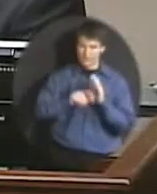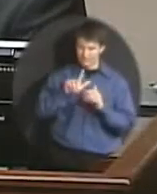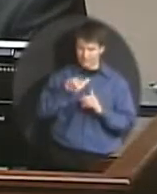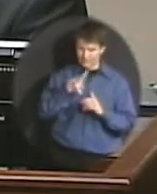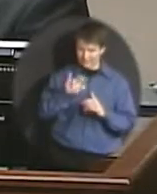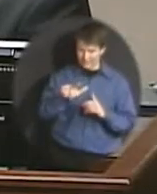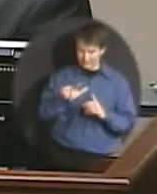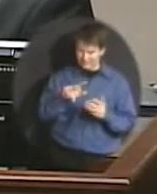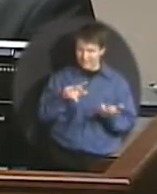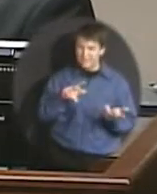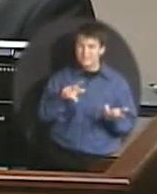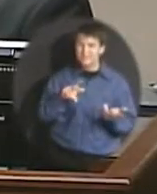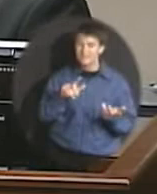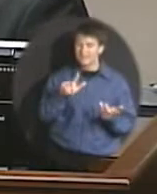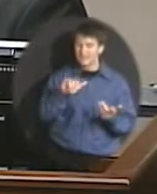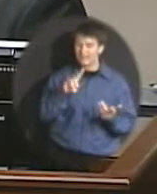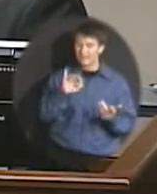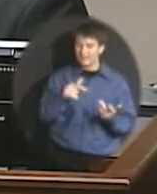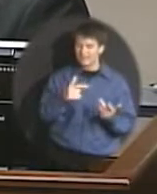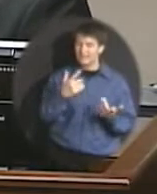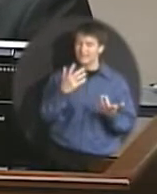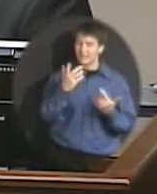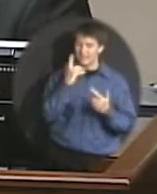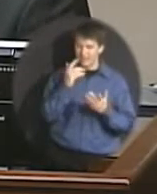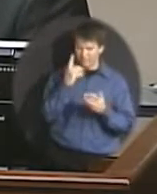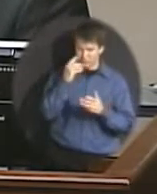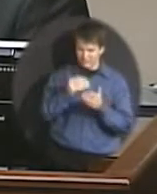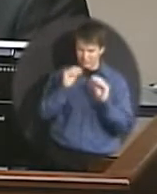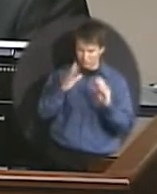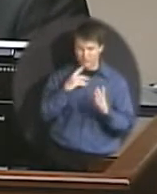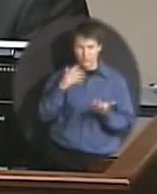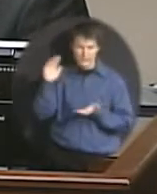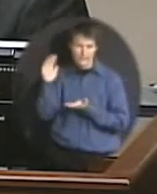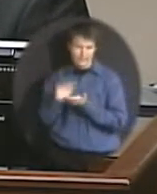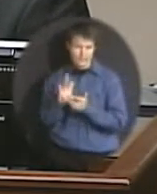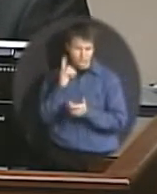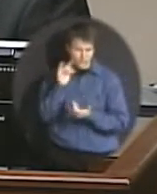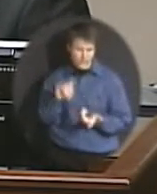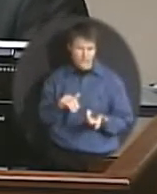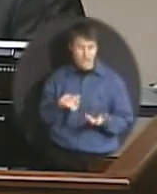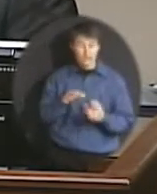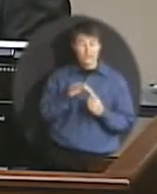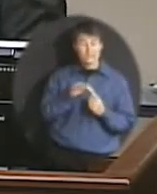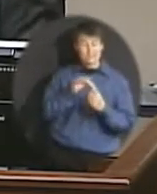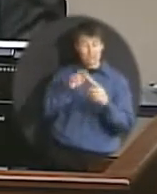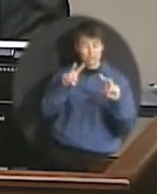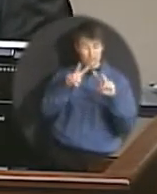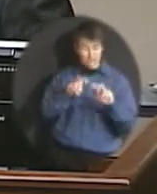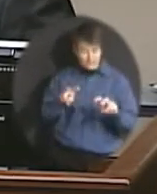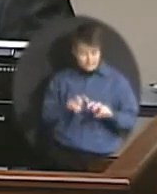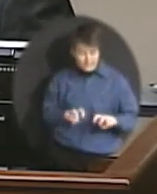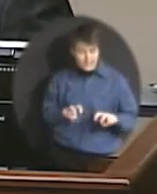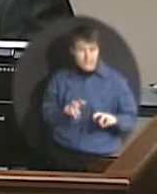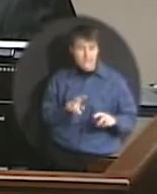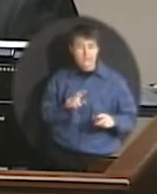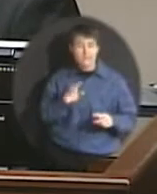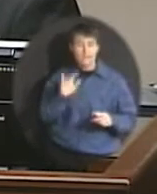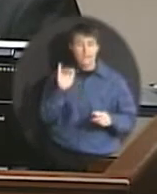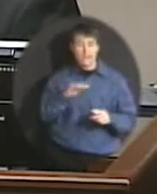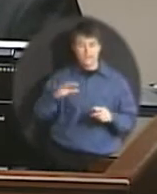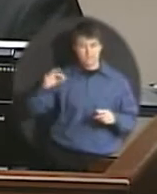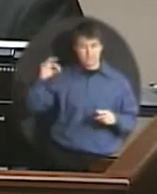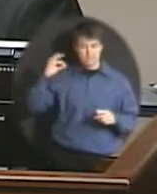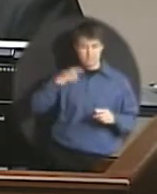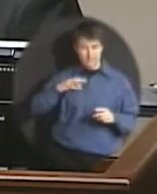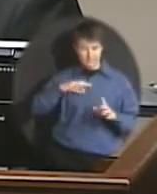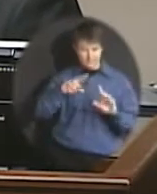so we get less weighting in the state's eyes. Special assessment, that is benefit